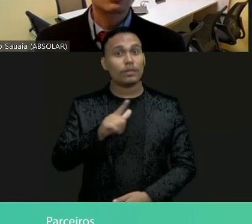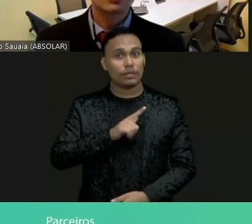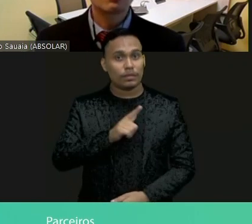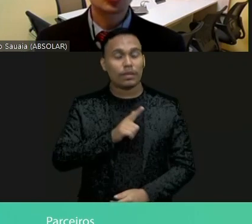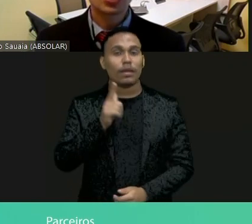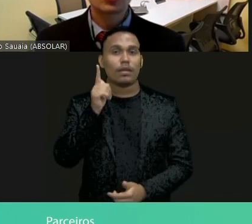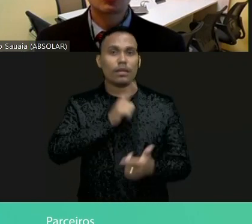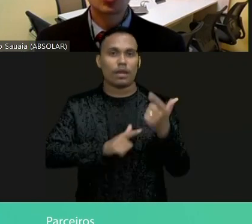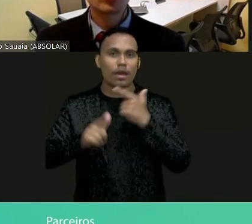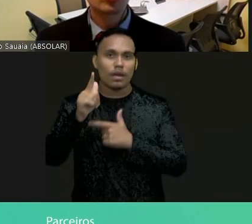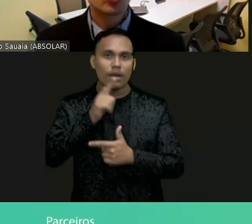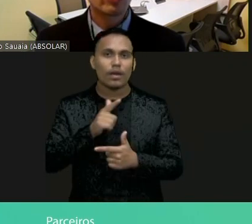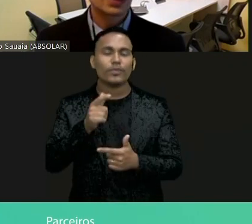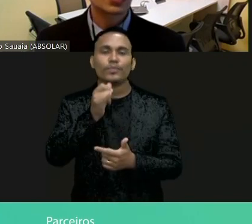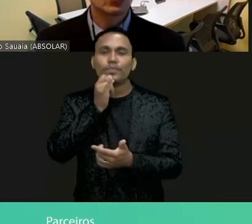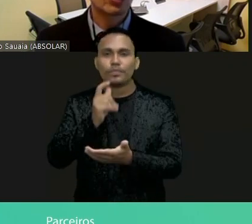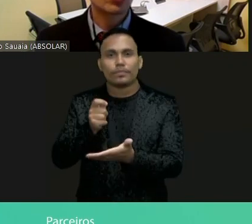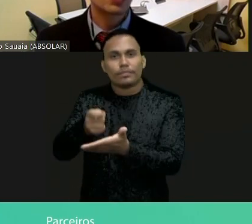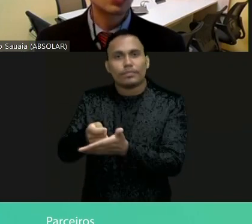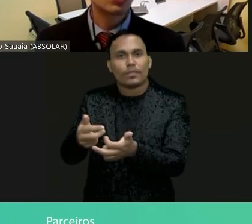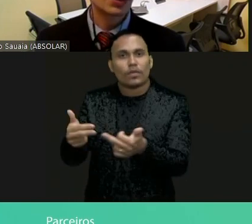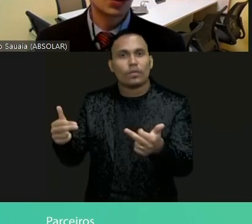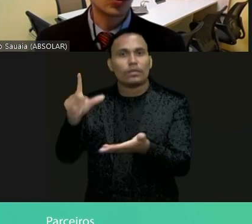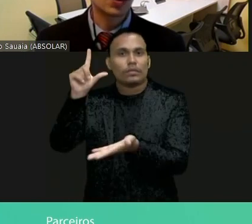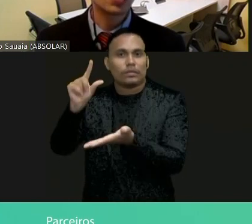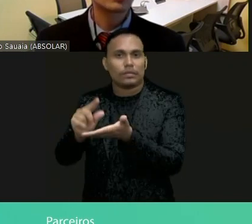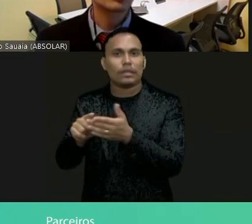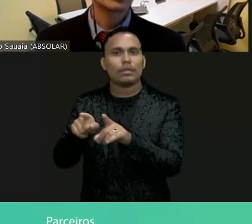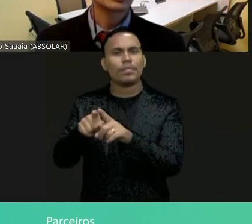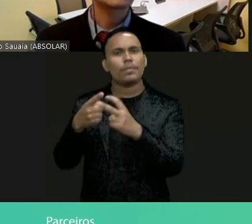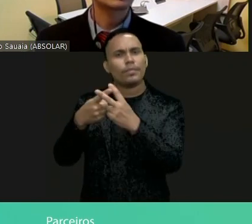there are major gains,